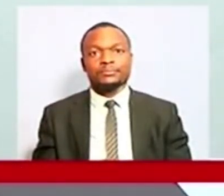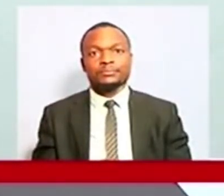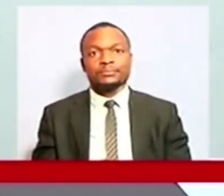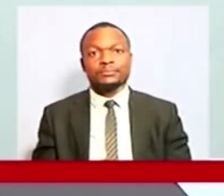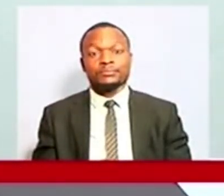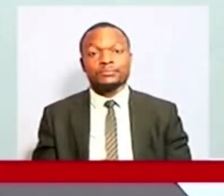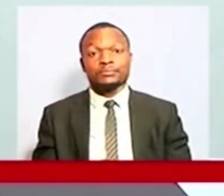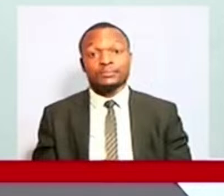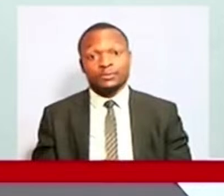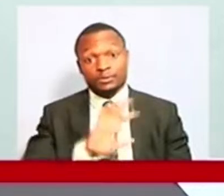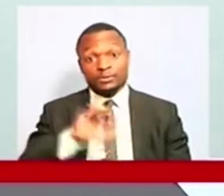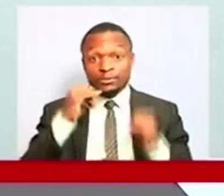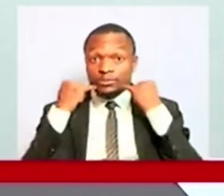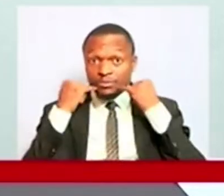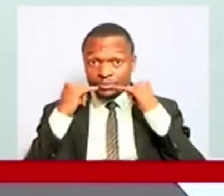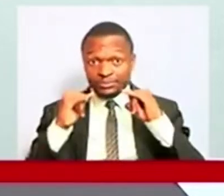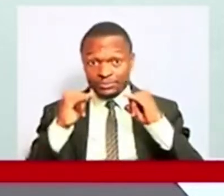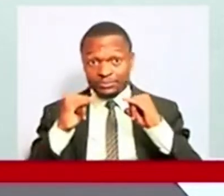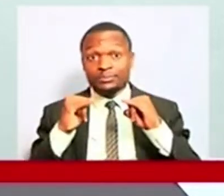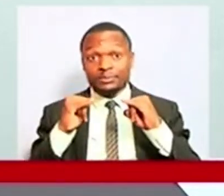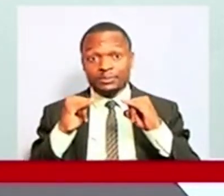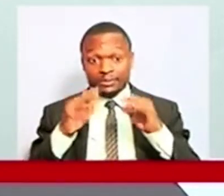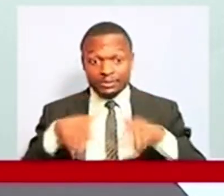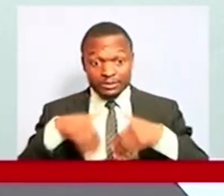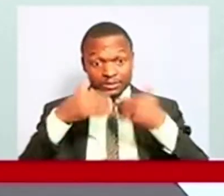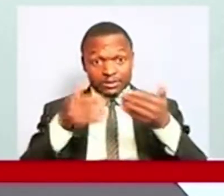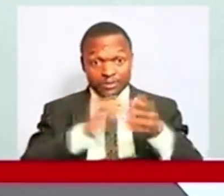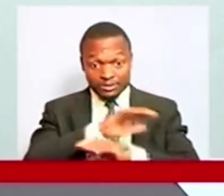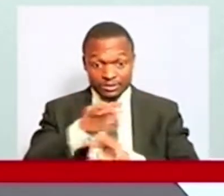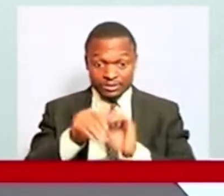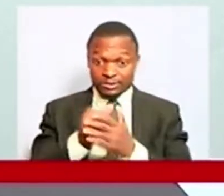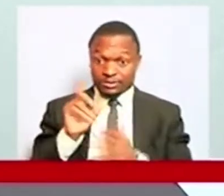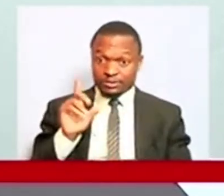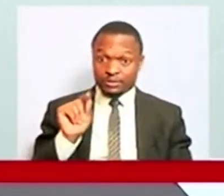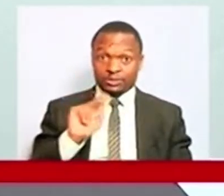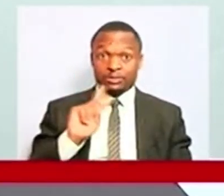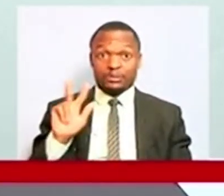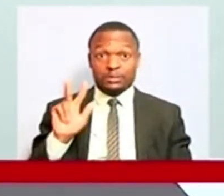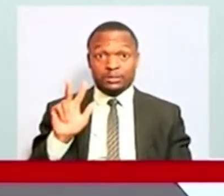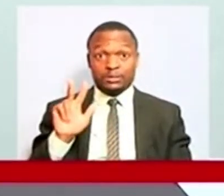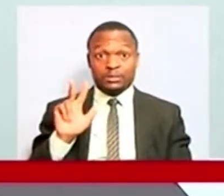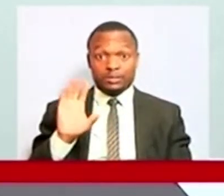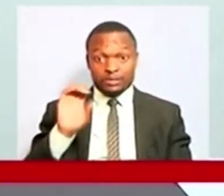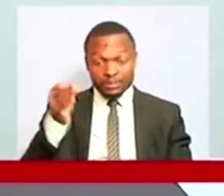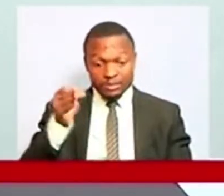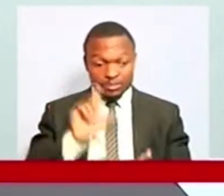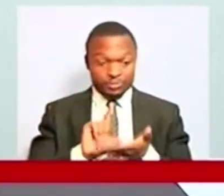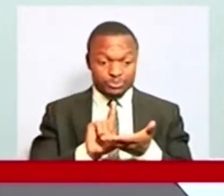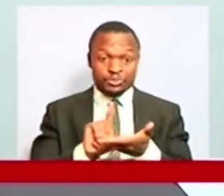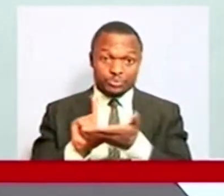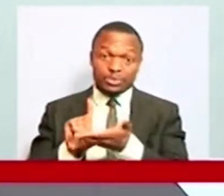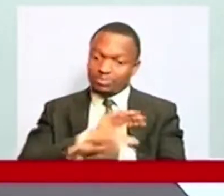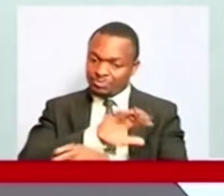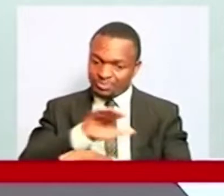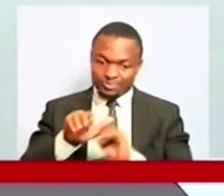Just for your information, I have given out all the 2023 CDF loans. All of